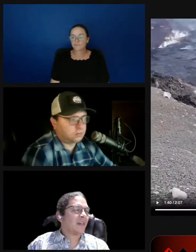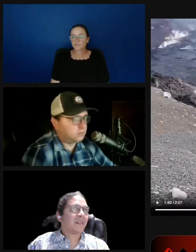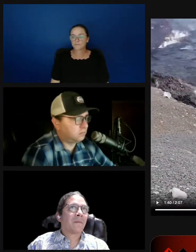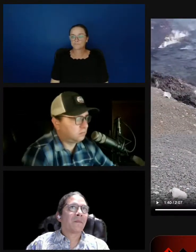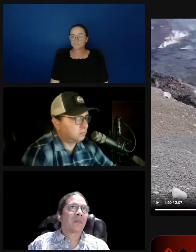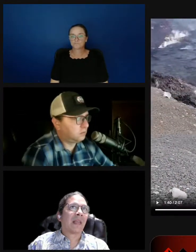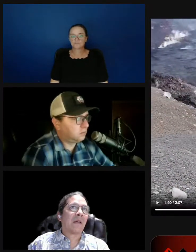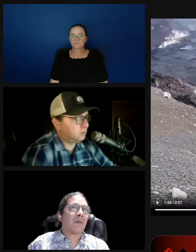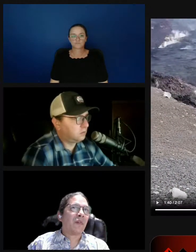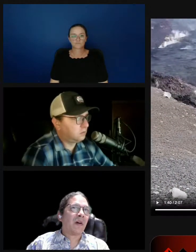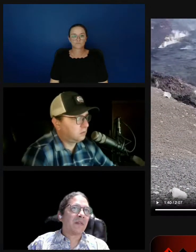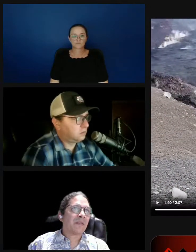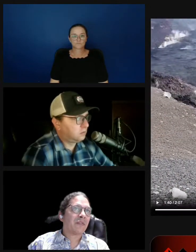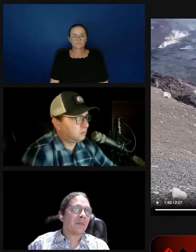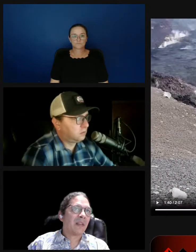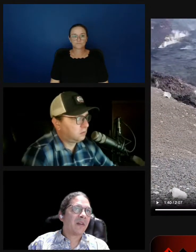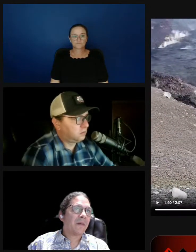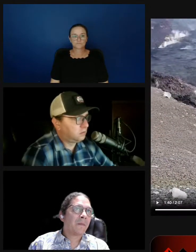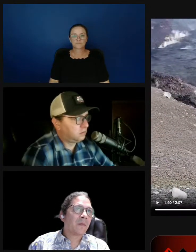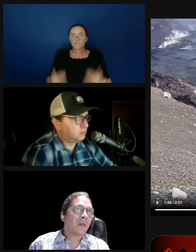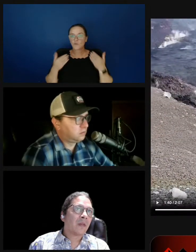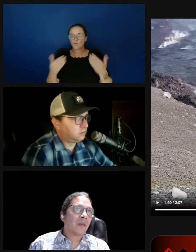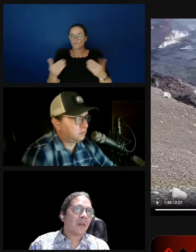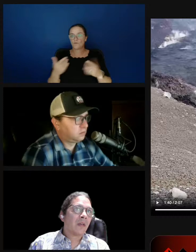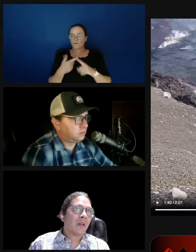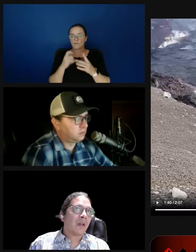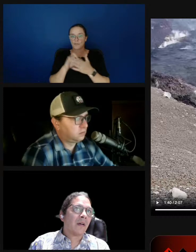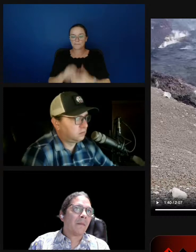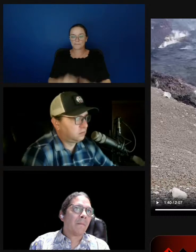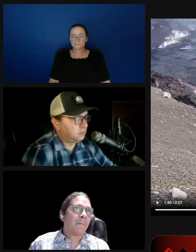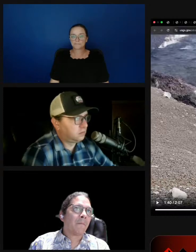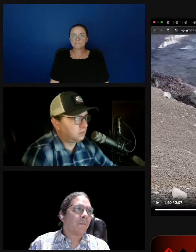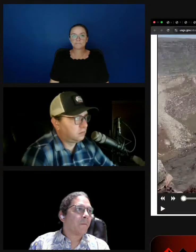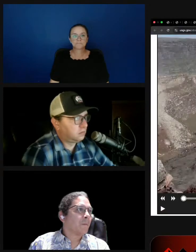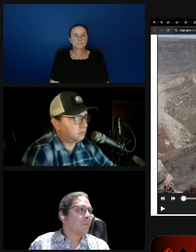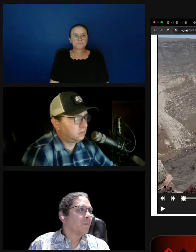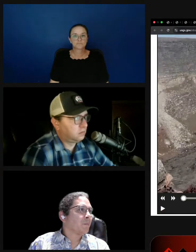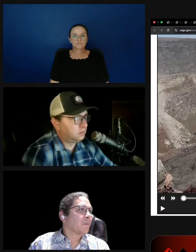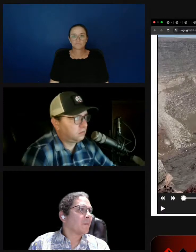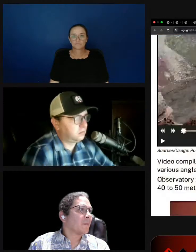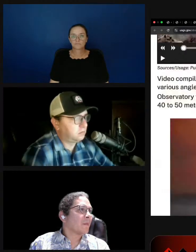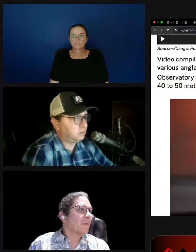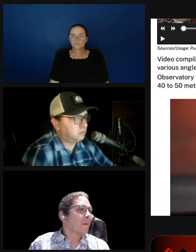All right, I will move on from that there. A